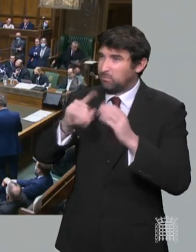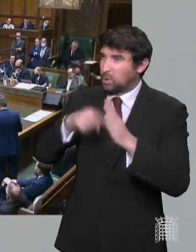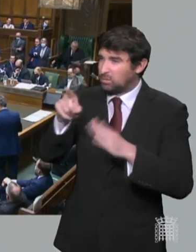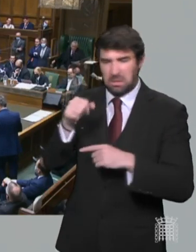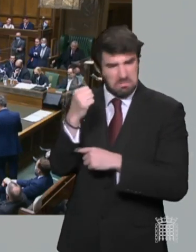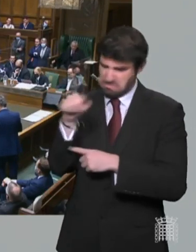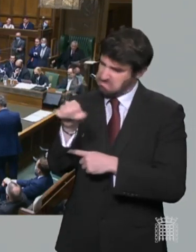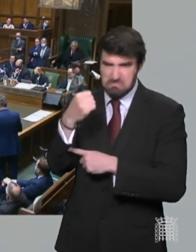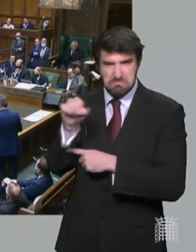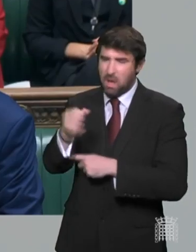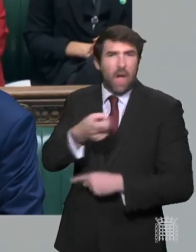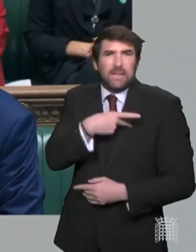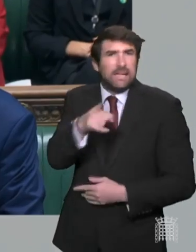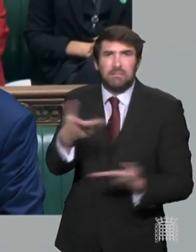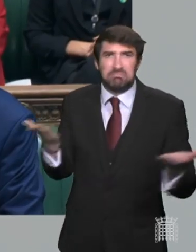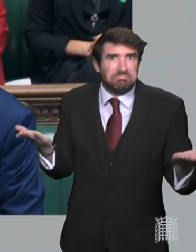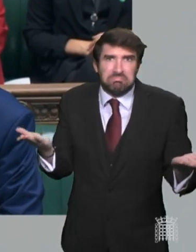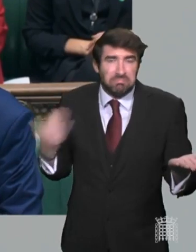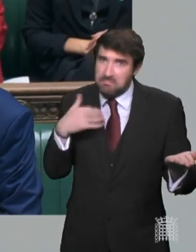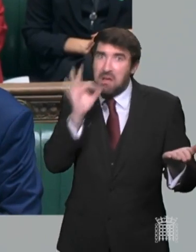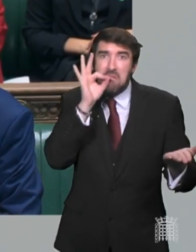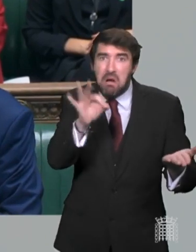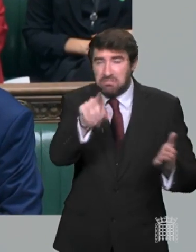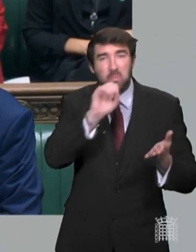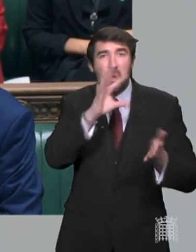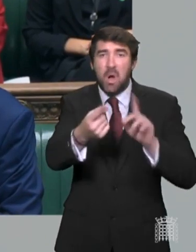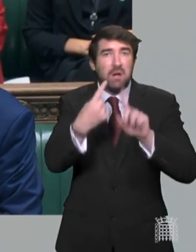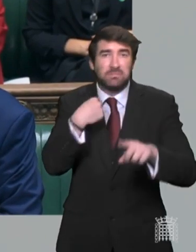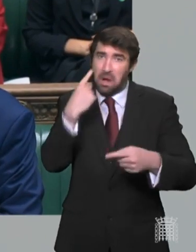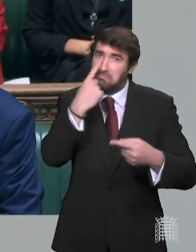aren't the only way he's making working people worse off.